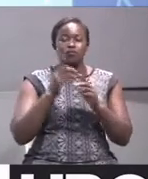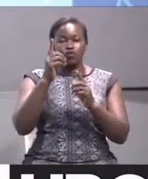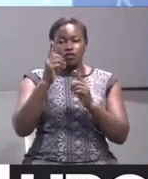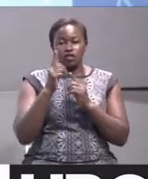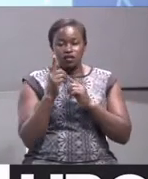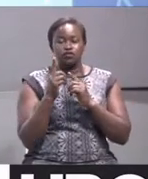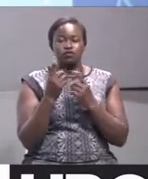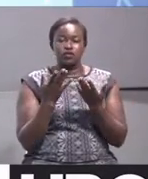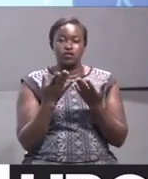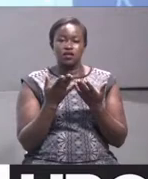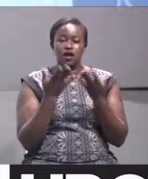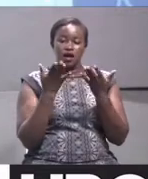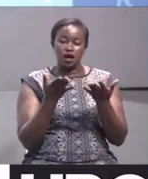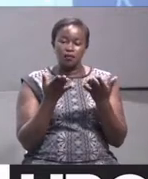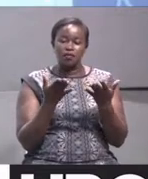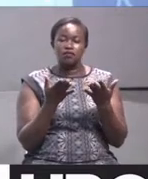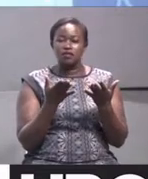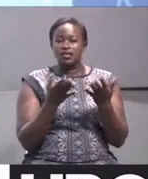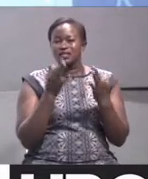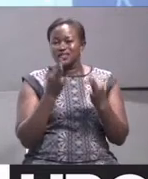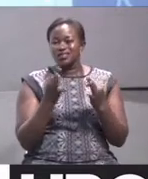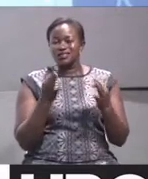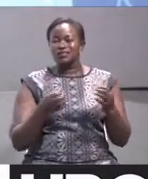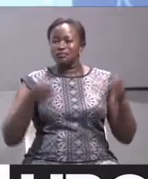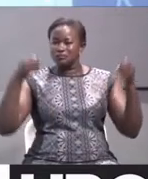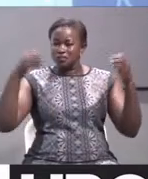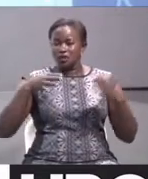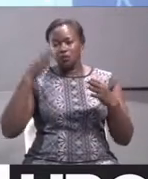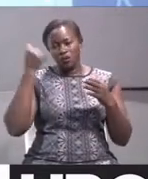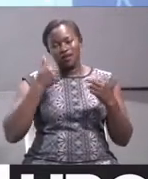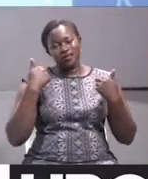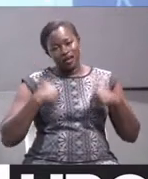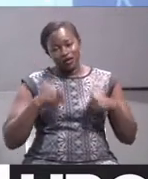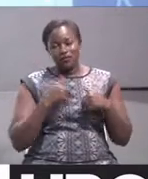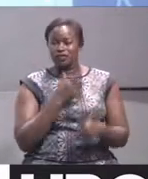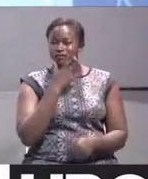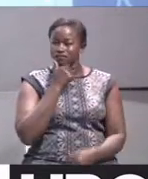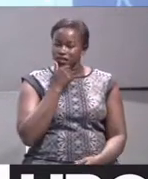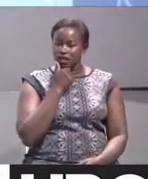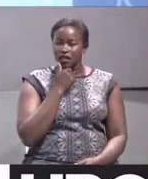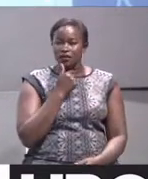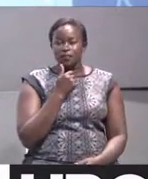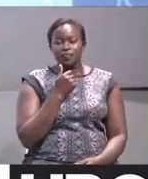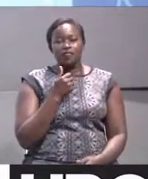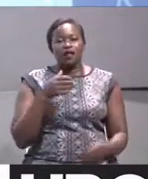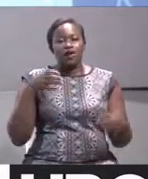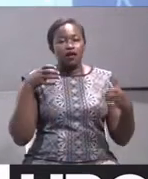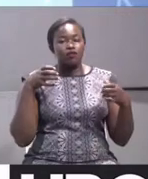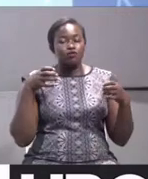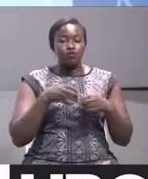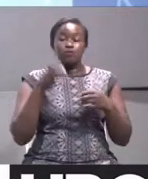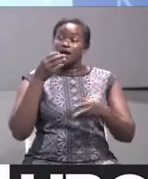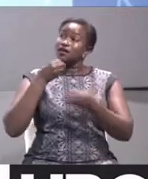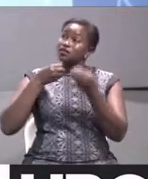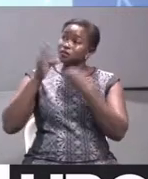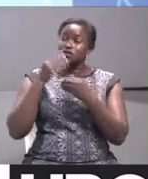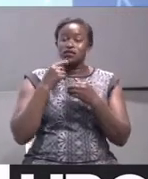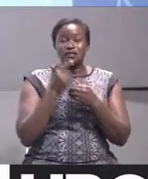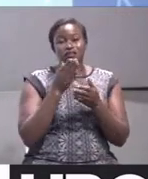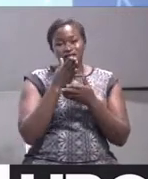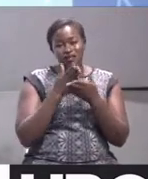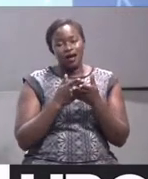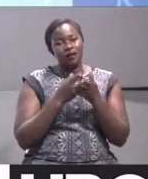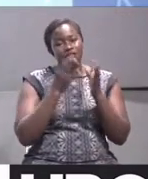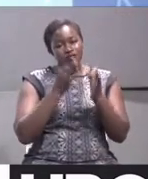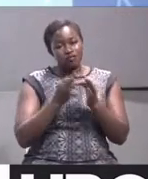are in the spotlight due to health concerns. According to experts, some of the products used by Ugandan farmers are